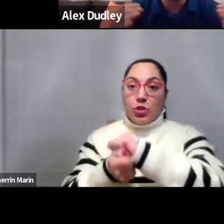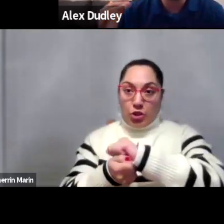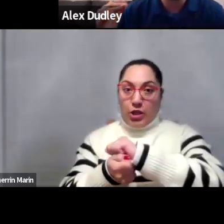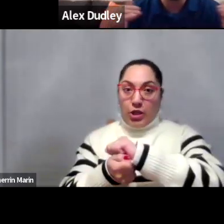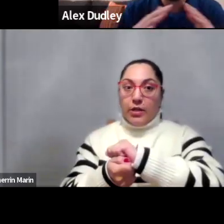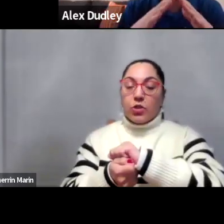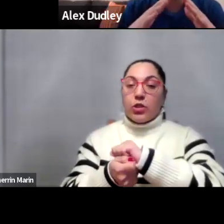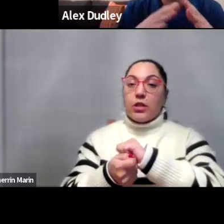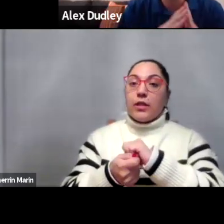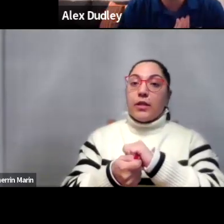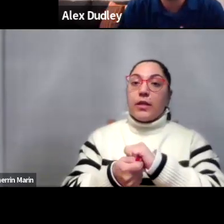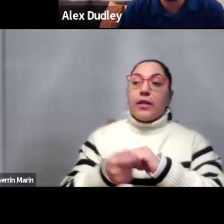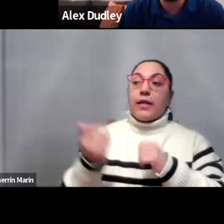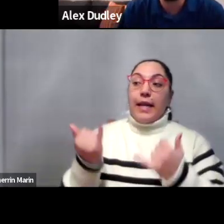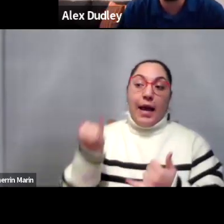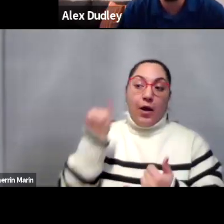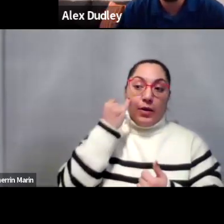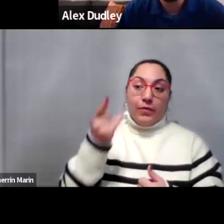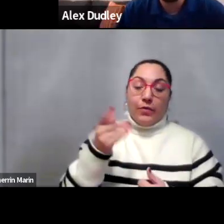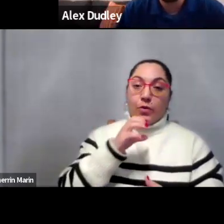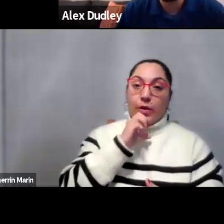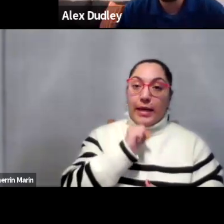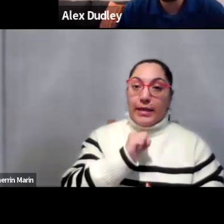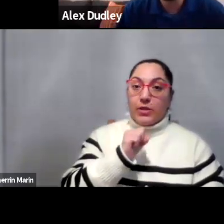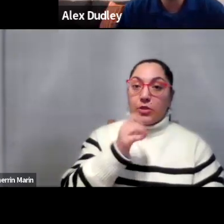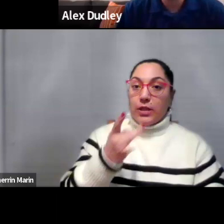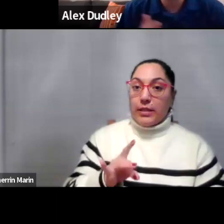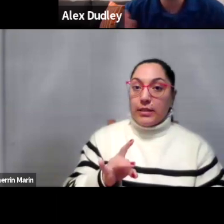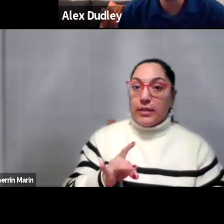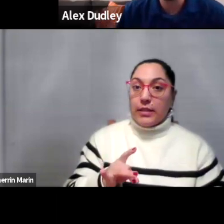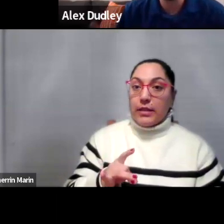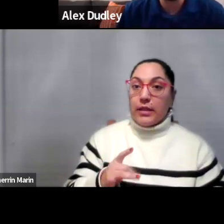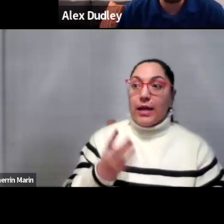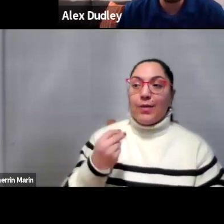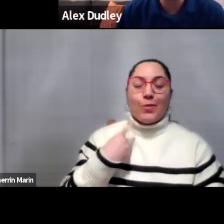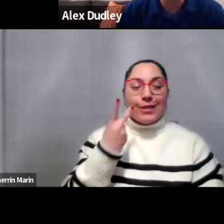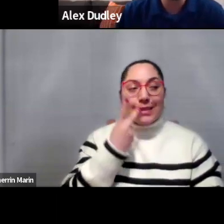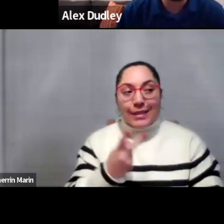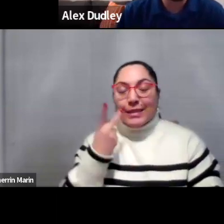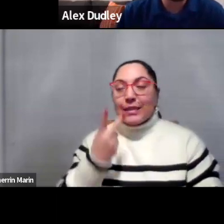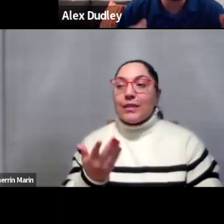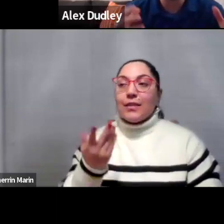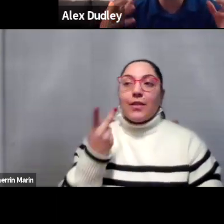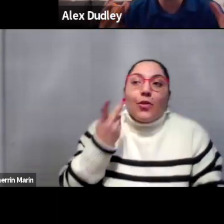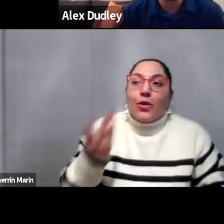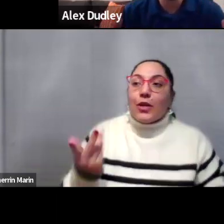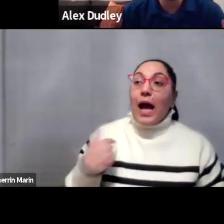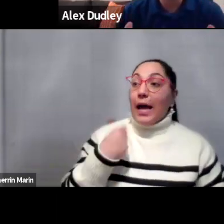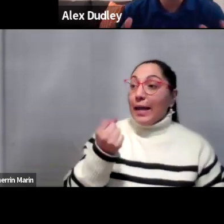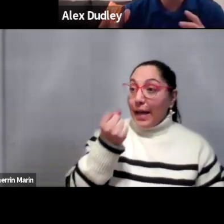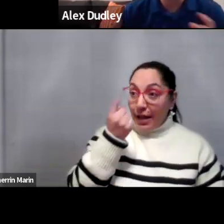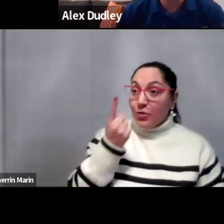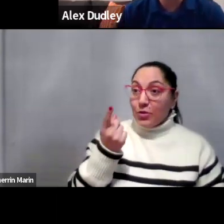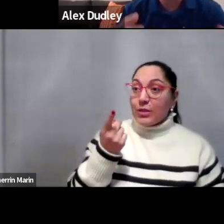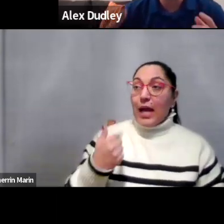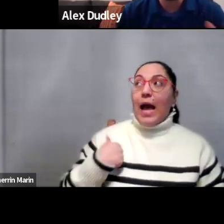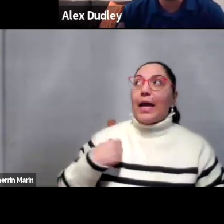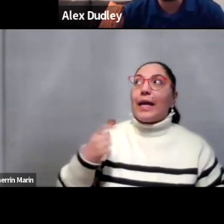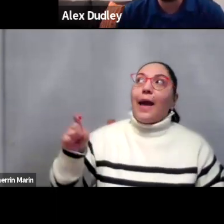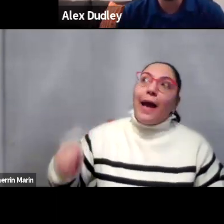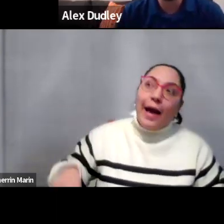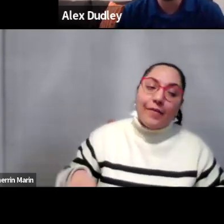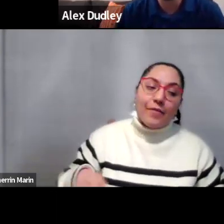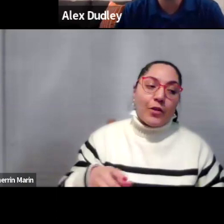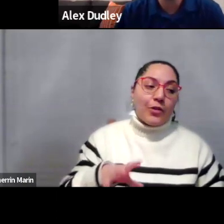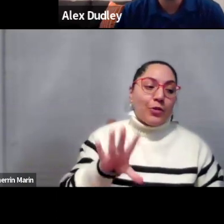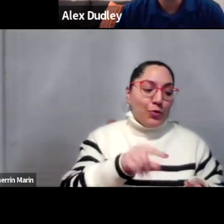way in was through that vocational angle. And we had kids that would say, like, look, I understand that I need this kind